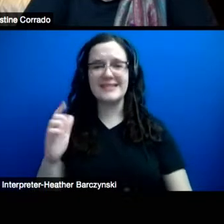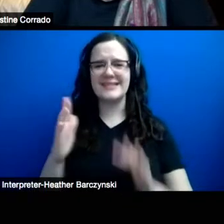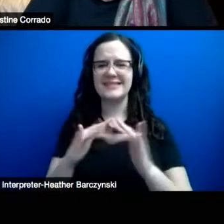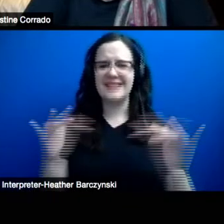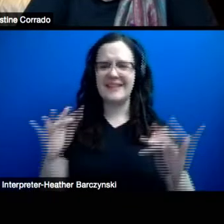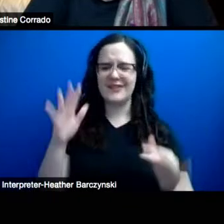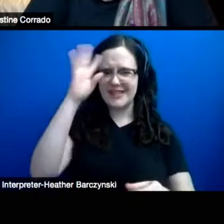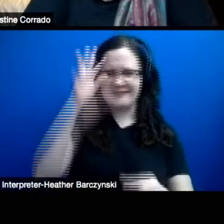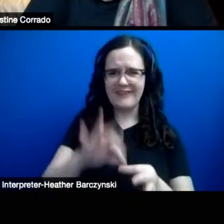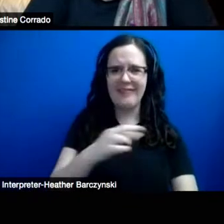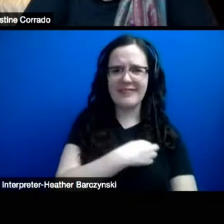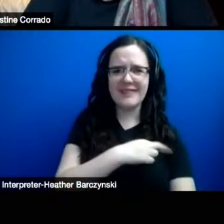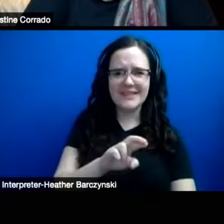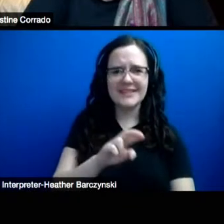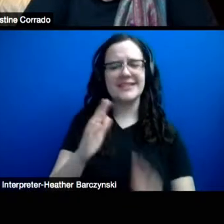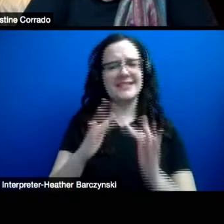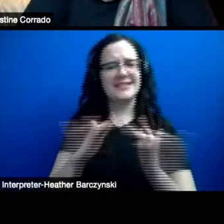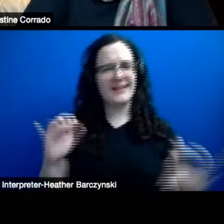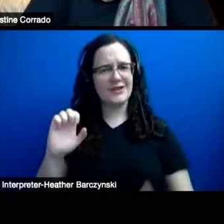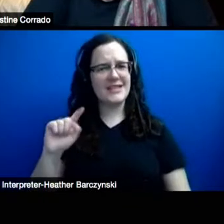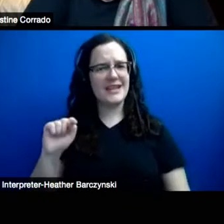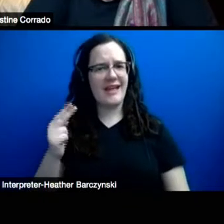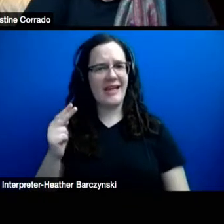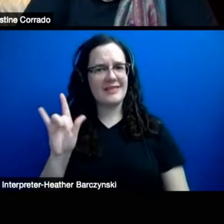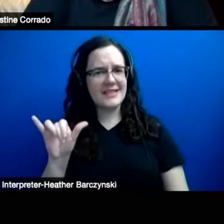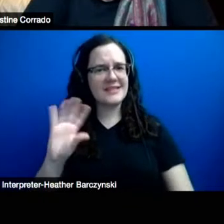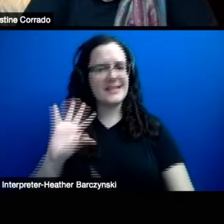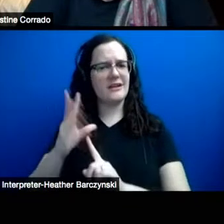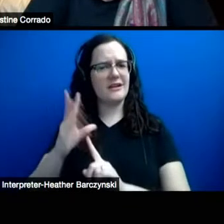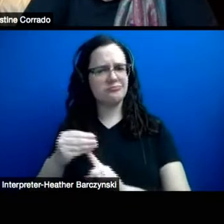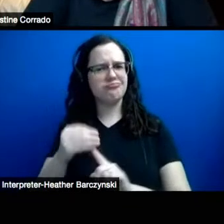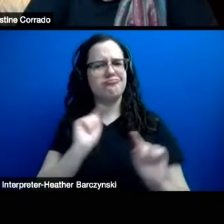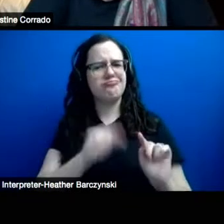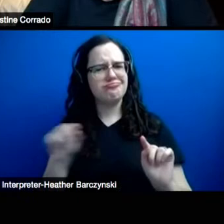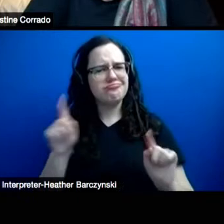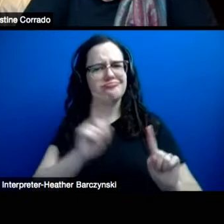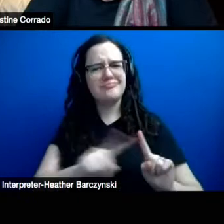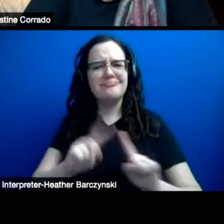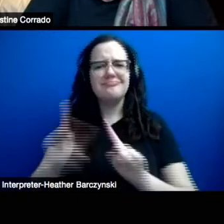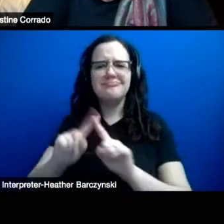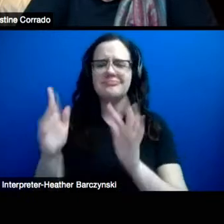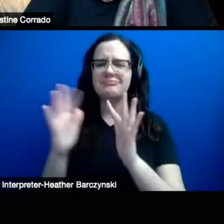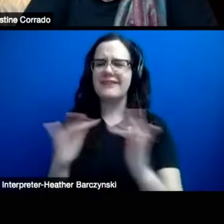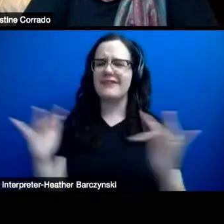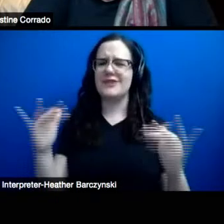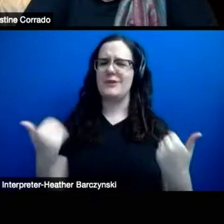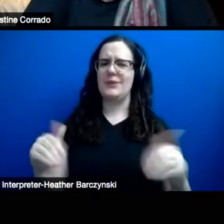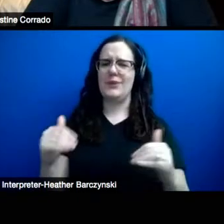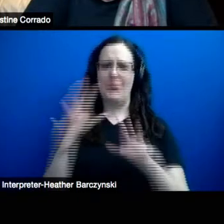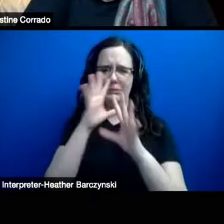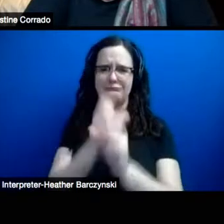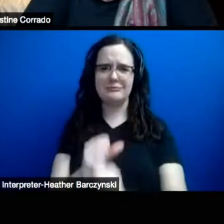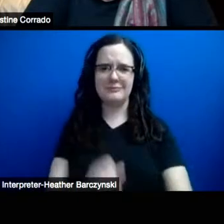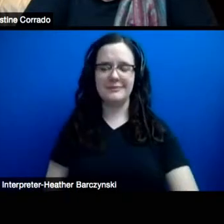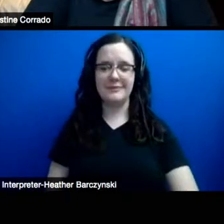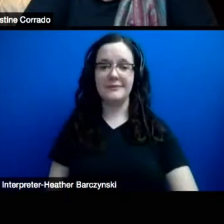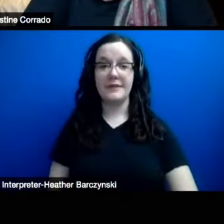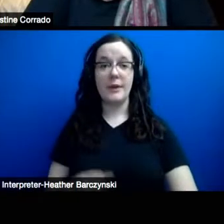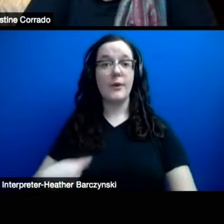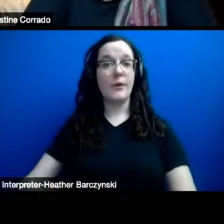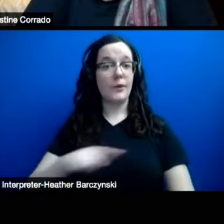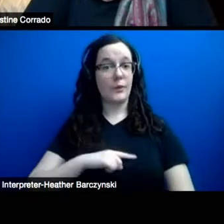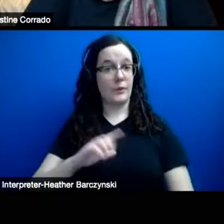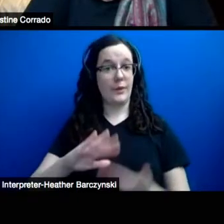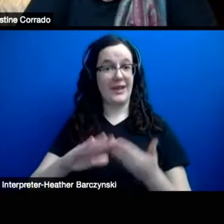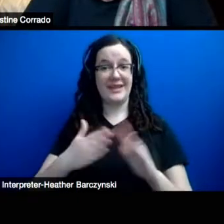in ethnicity, in so many different elements. We are a community that